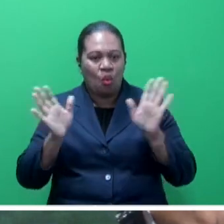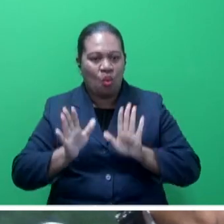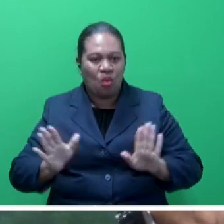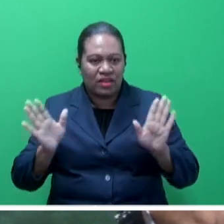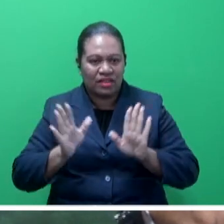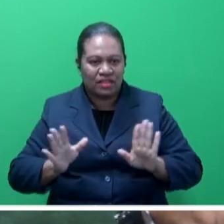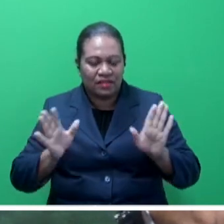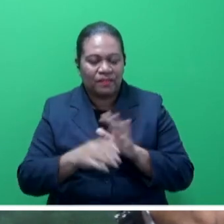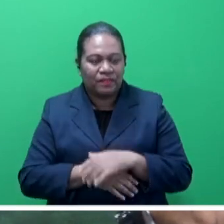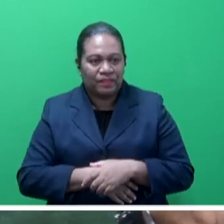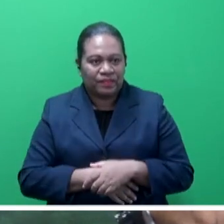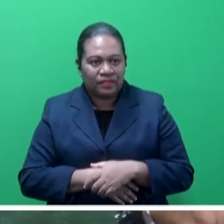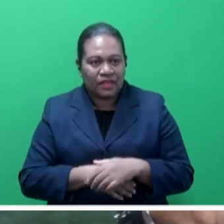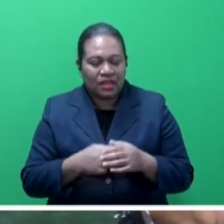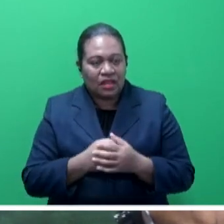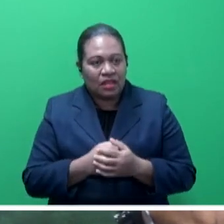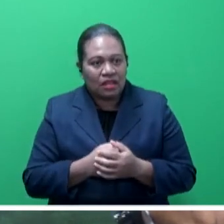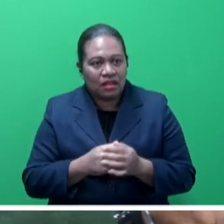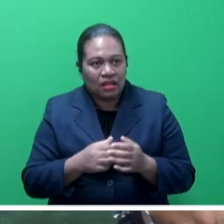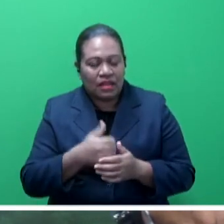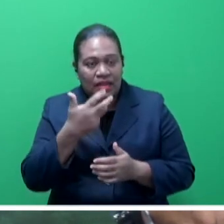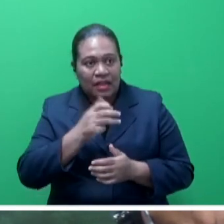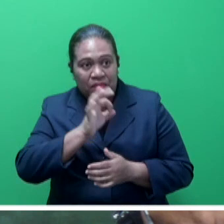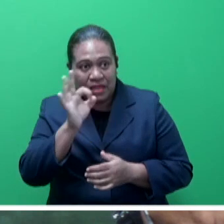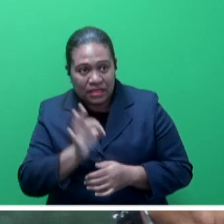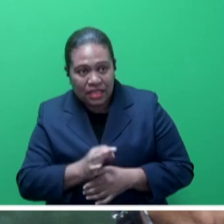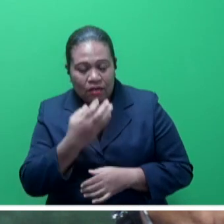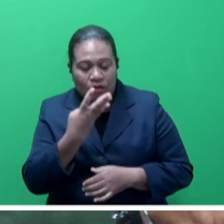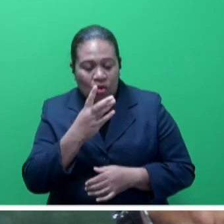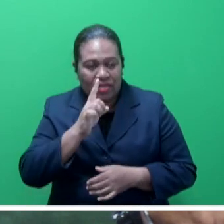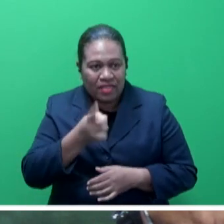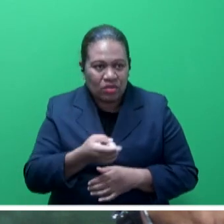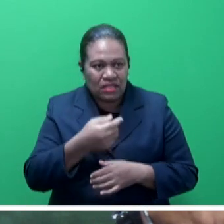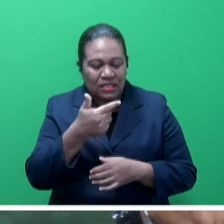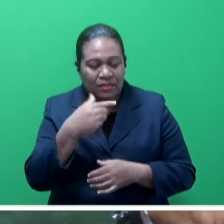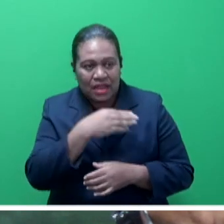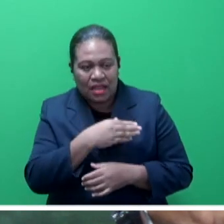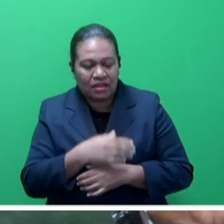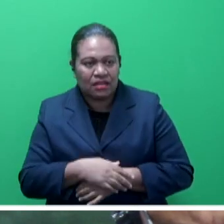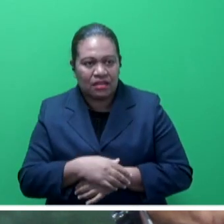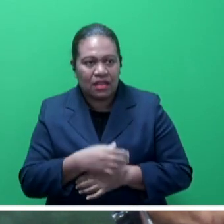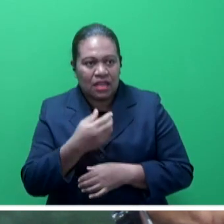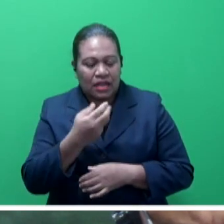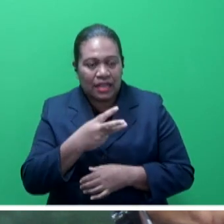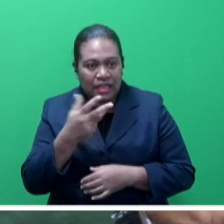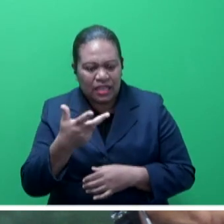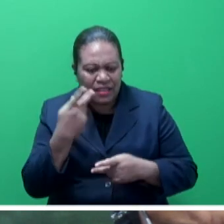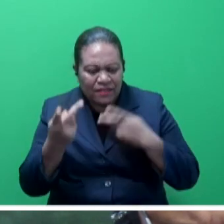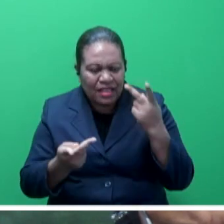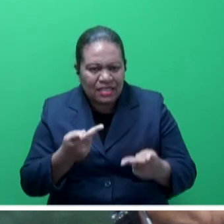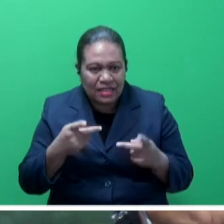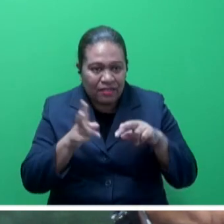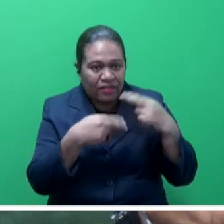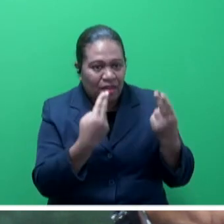about 42,398. 9%, which is about 4,573, came to visit their friends and relatives,